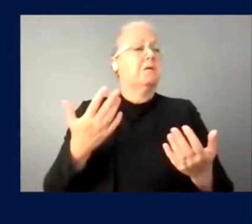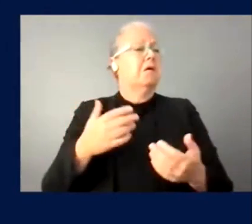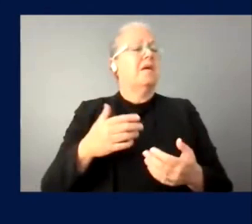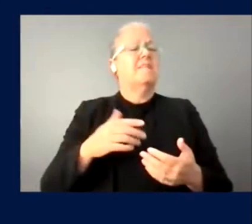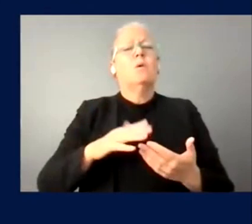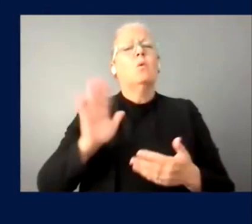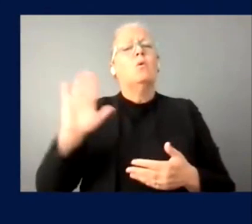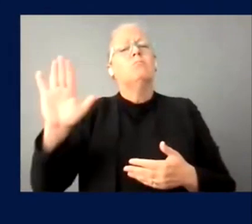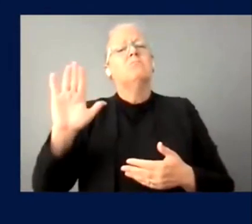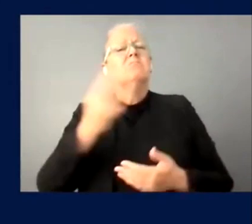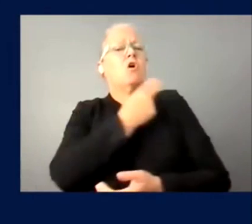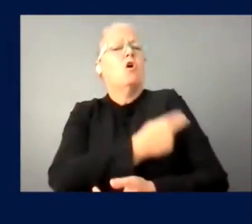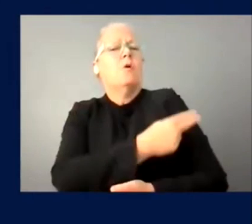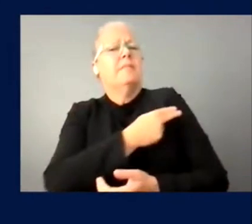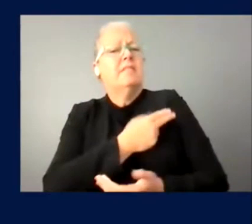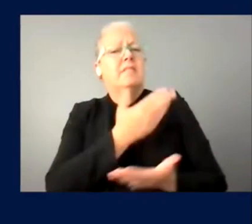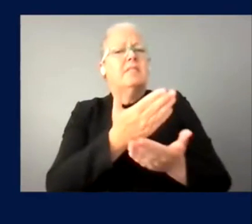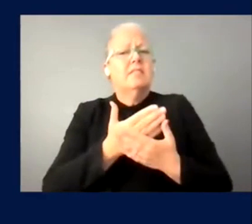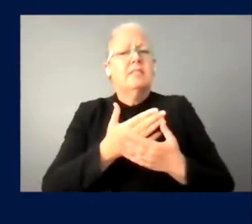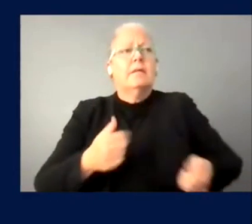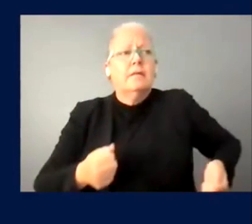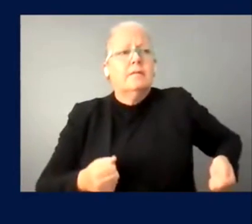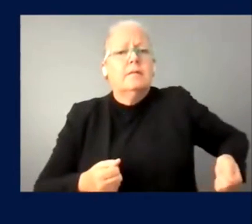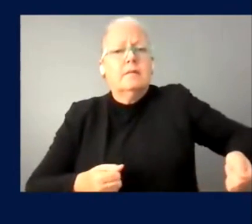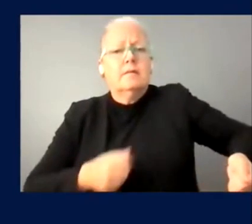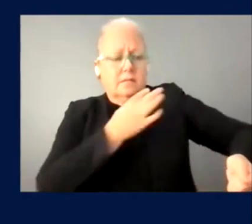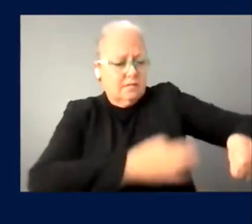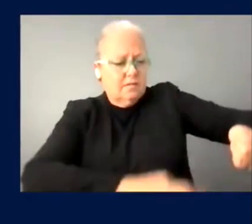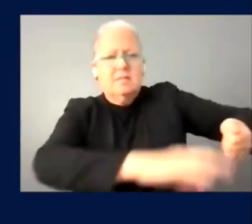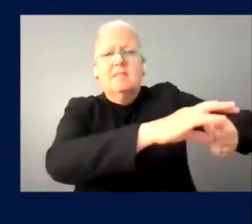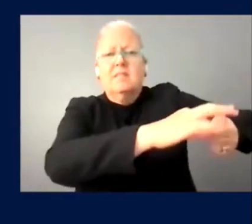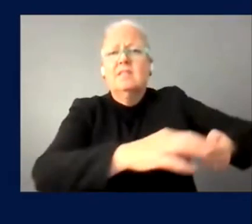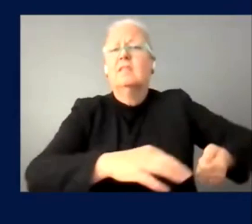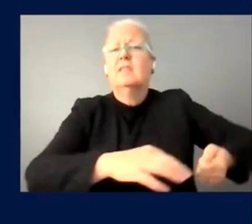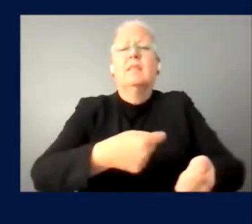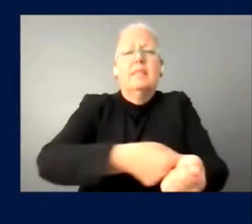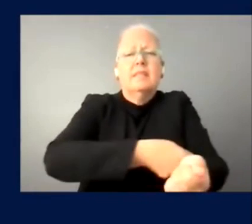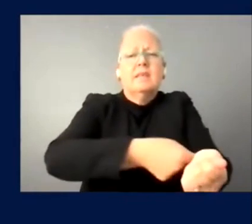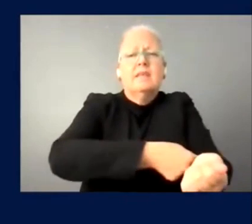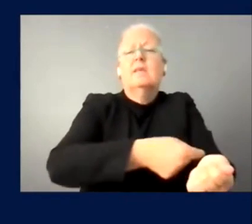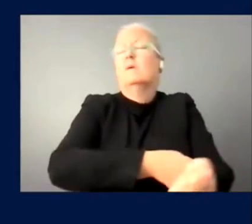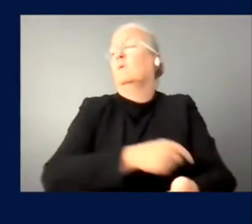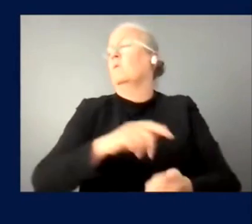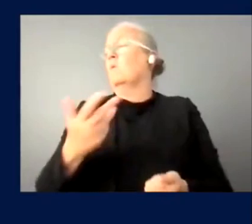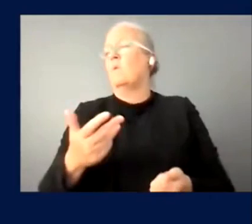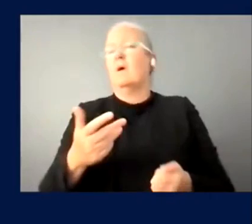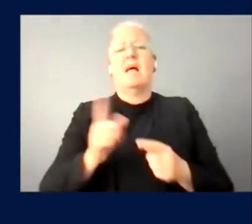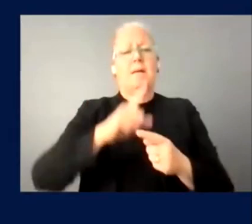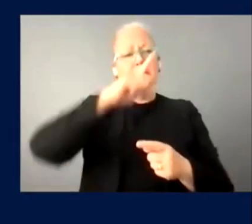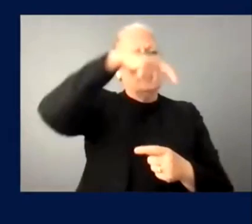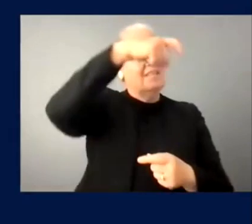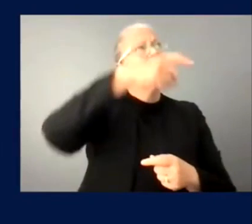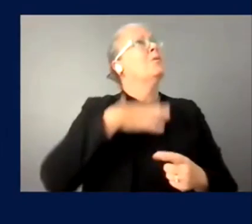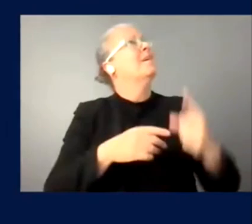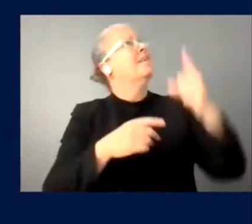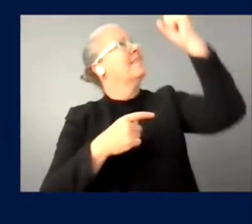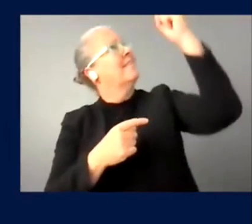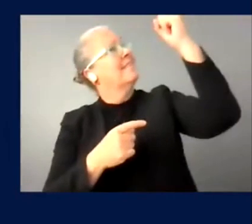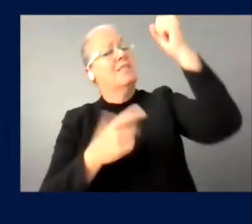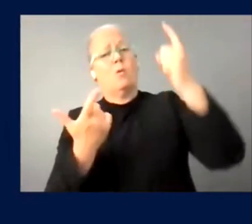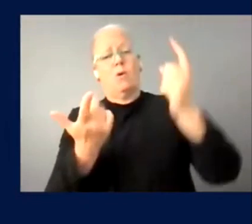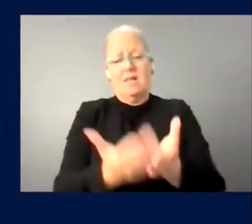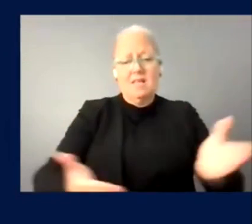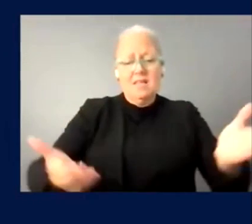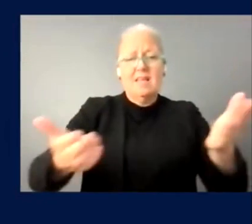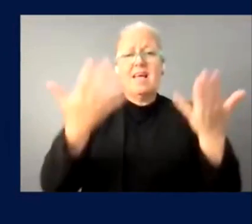shelves and the hooks to store their equipment whilst they're changing. They also need the contained sink to clean their hands and clean around